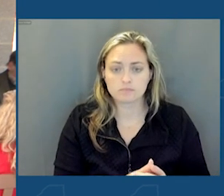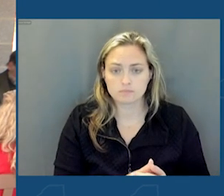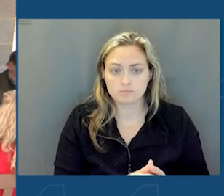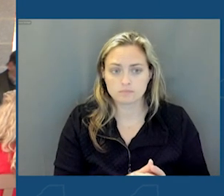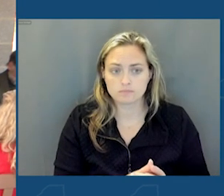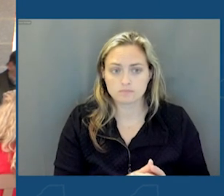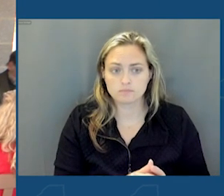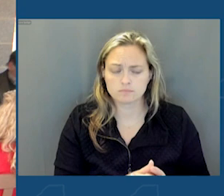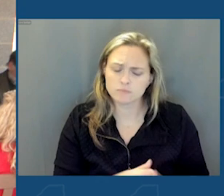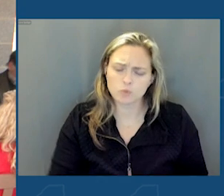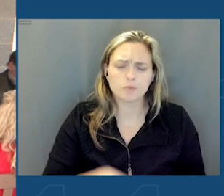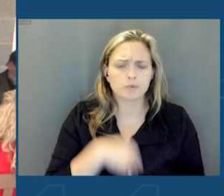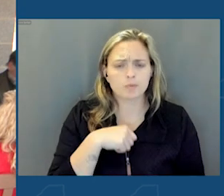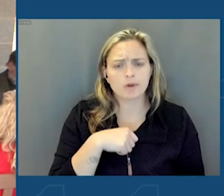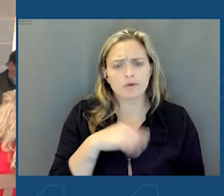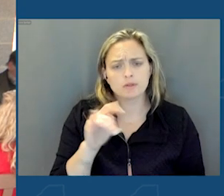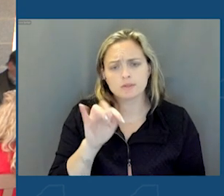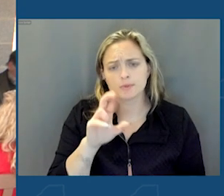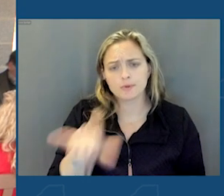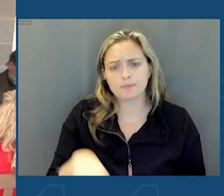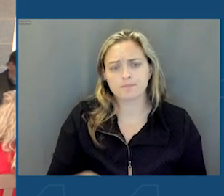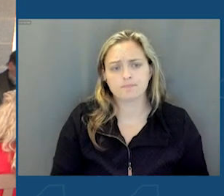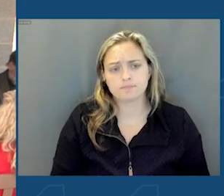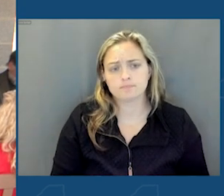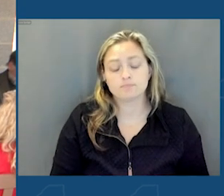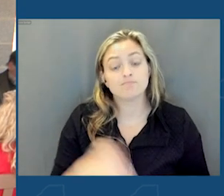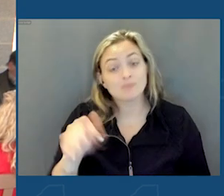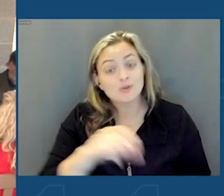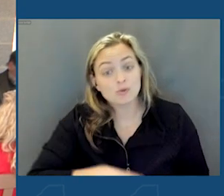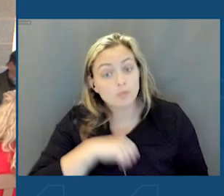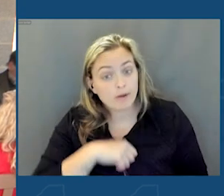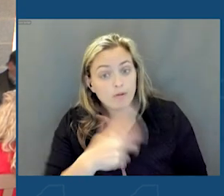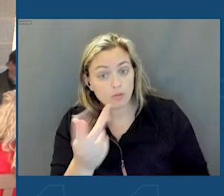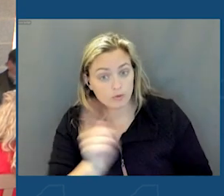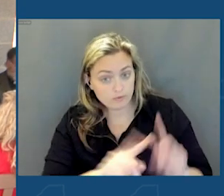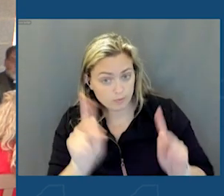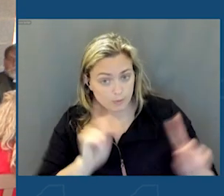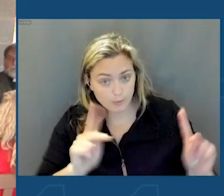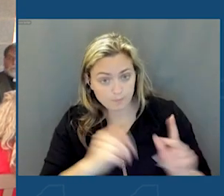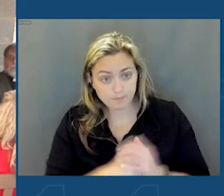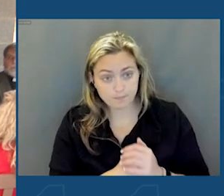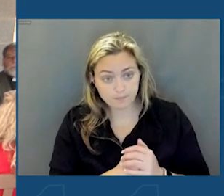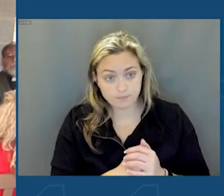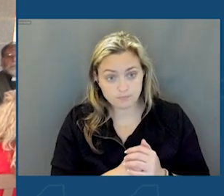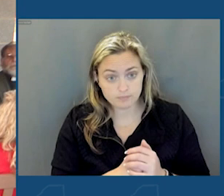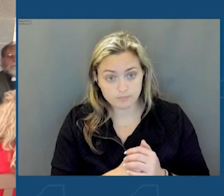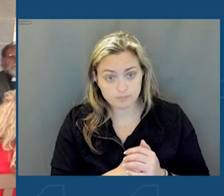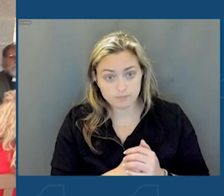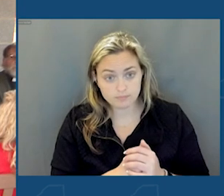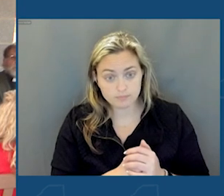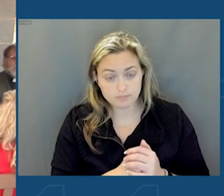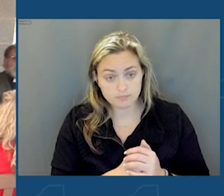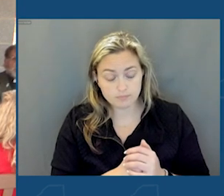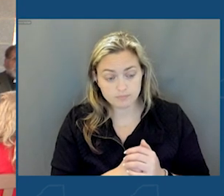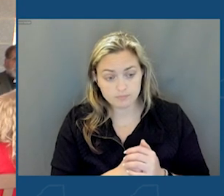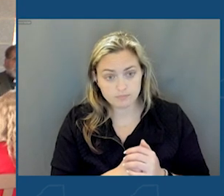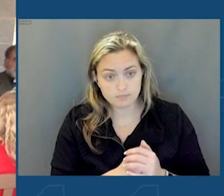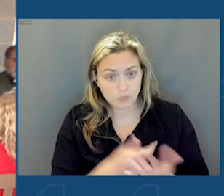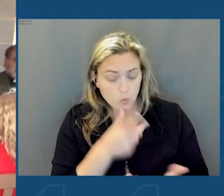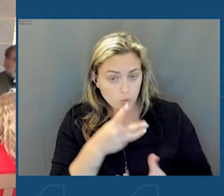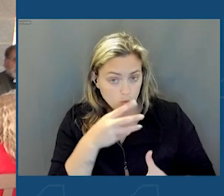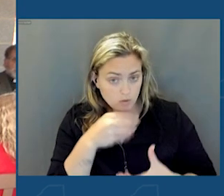very proud of this cemetery. We're also proud of 3 individuals, right, who were involved